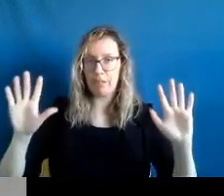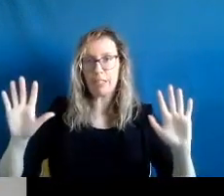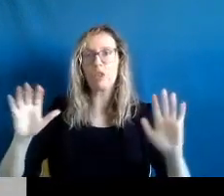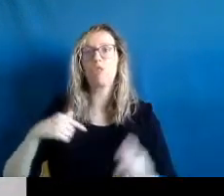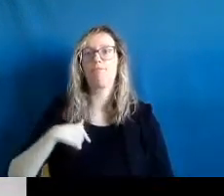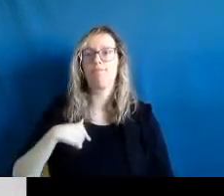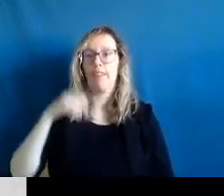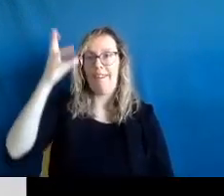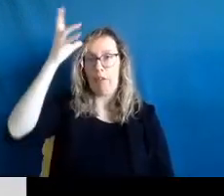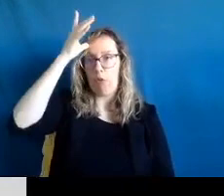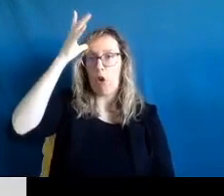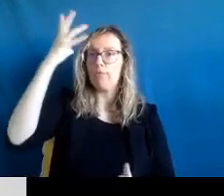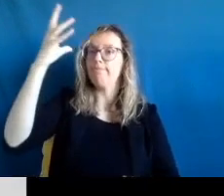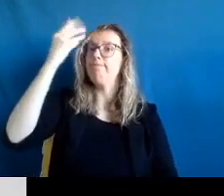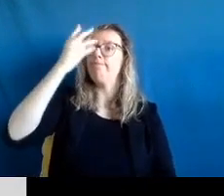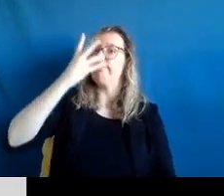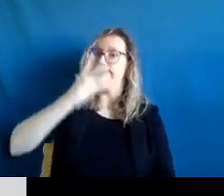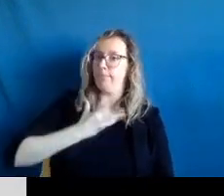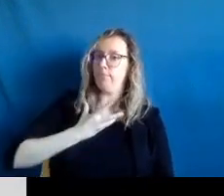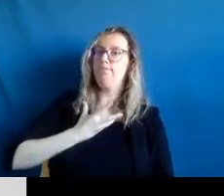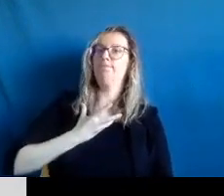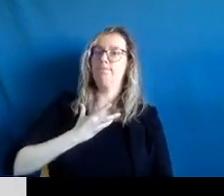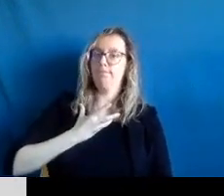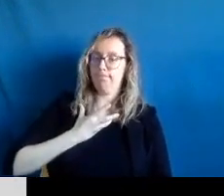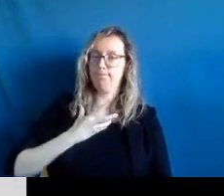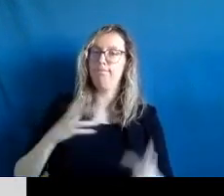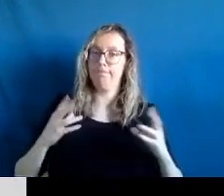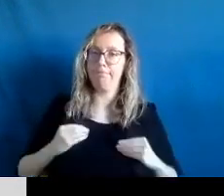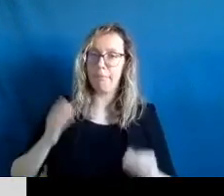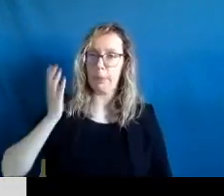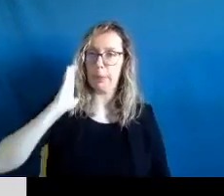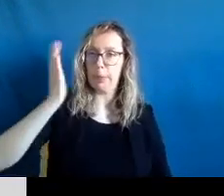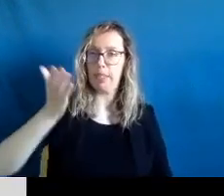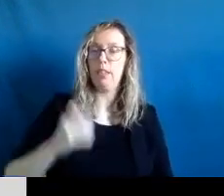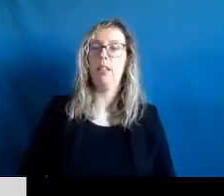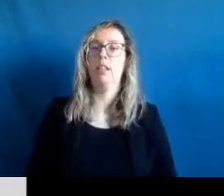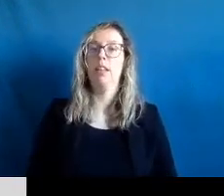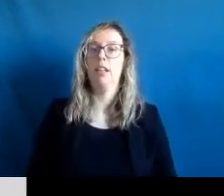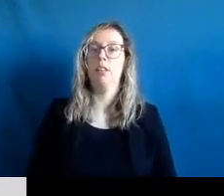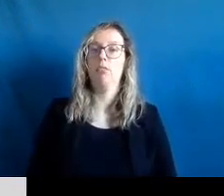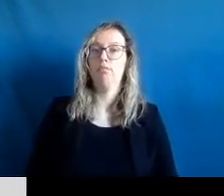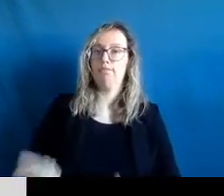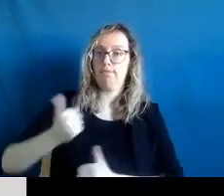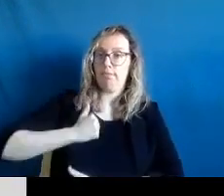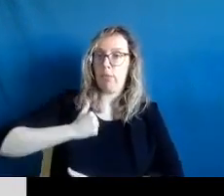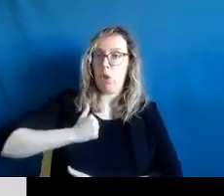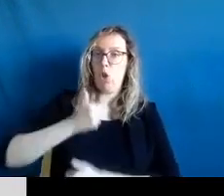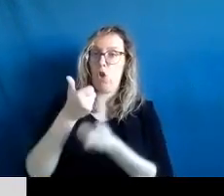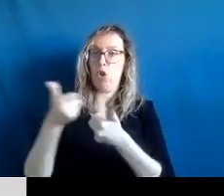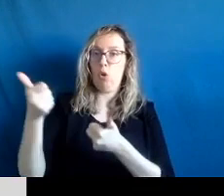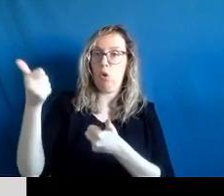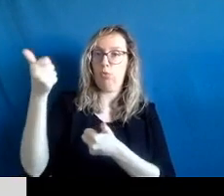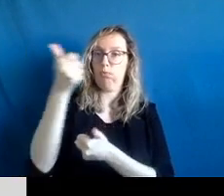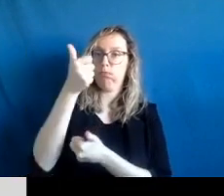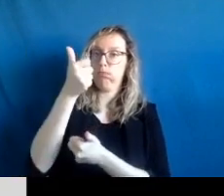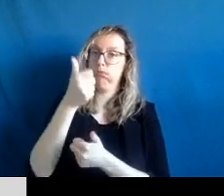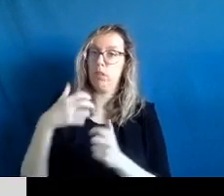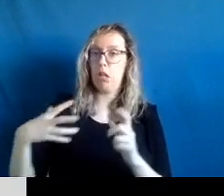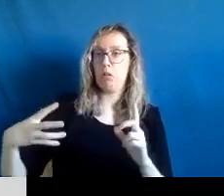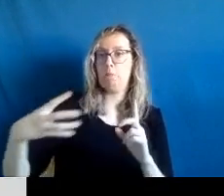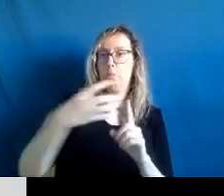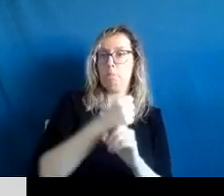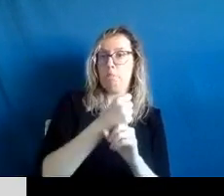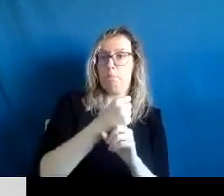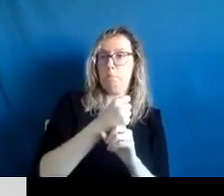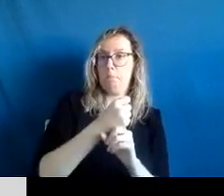me?" Then the company of soldiers, the commander, and the guards from the Jewish leaders took Jesus into custody. They bound him